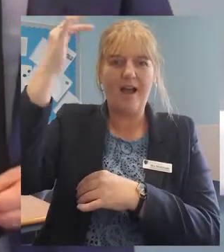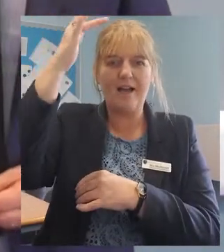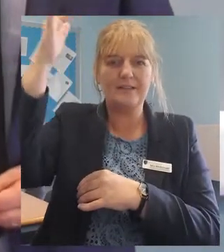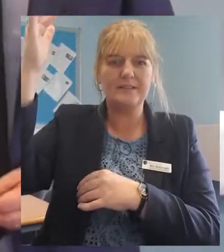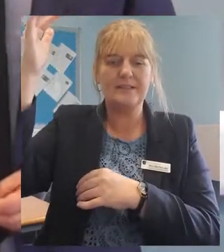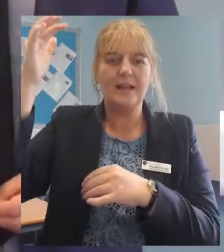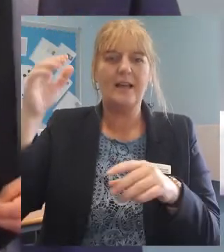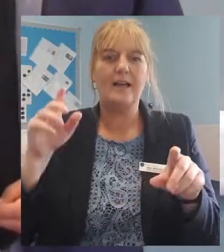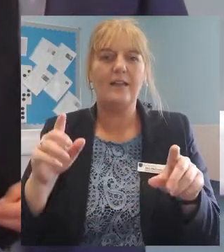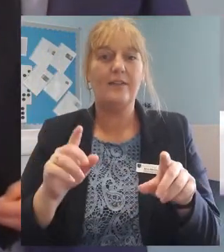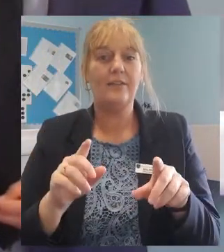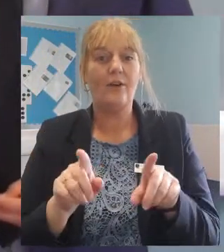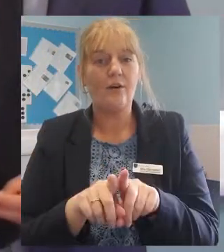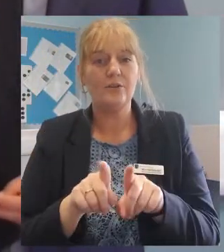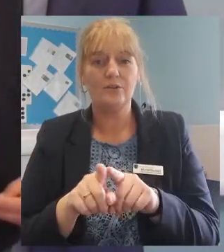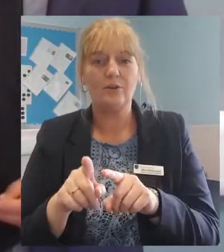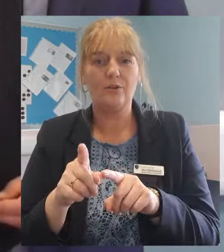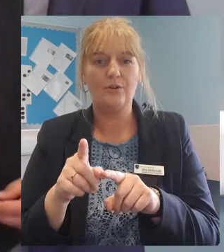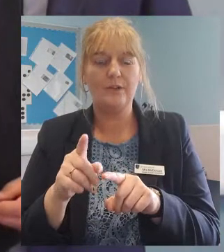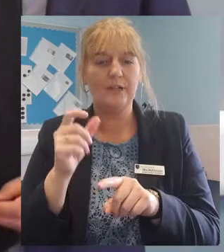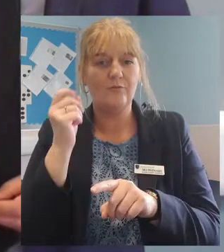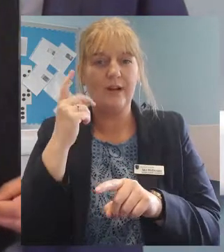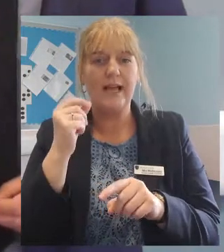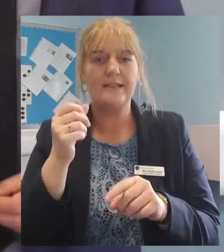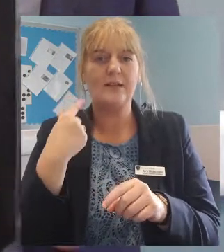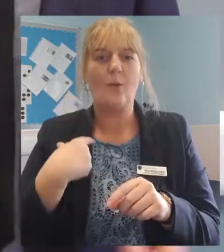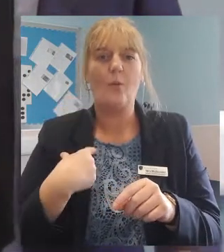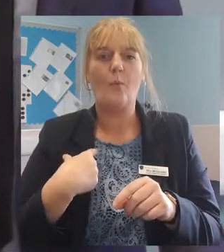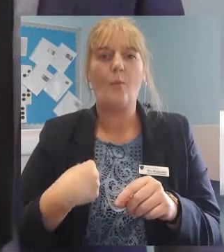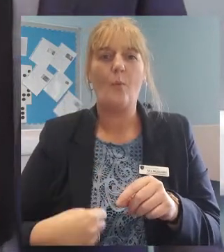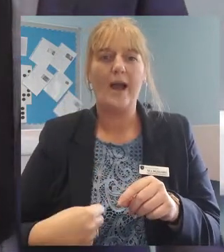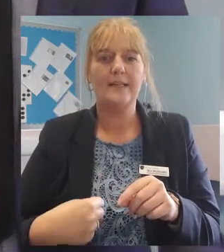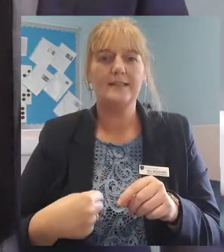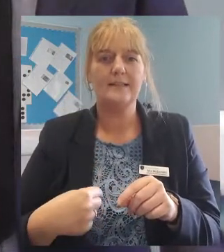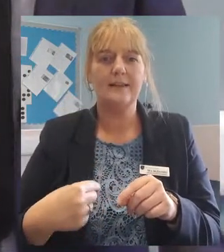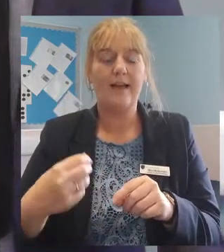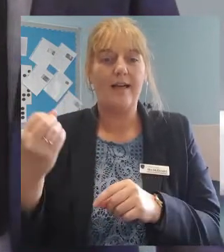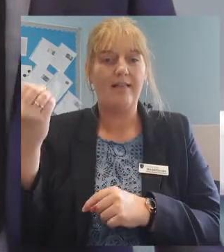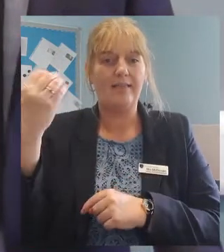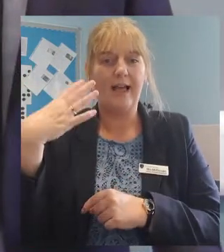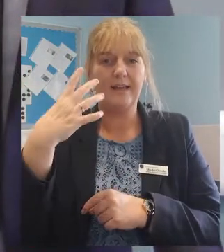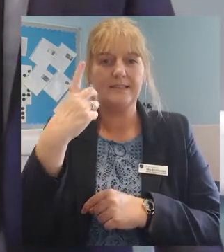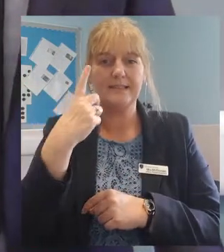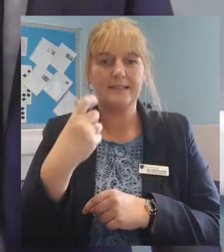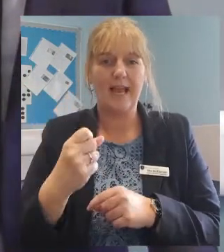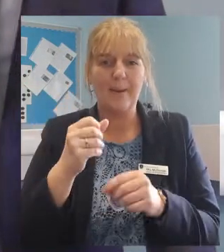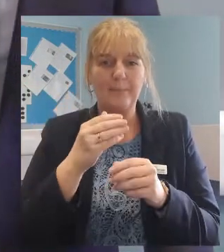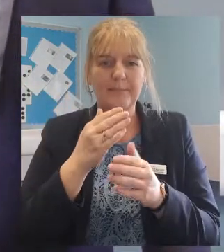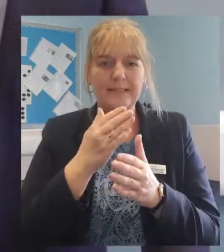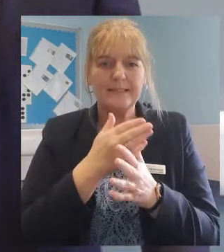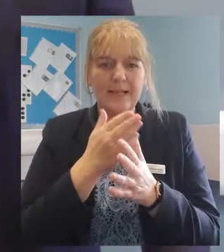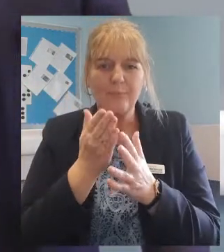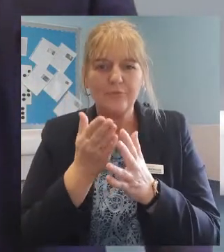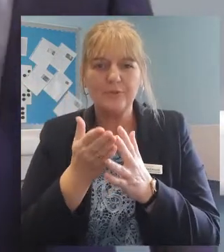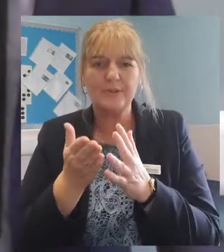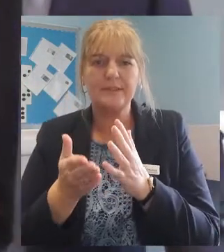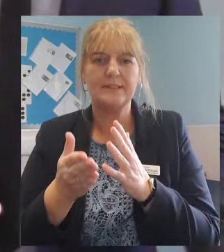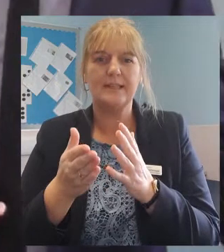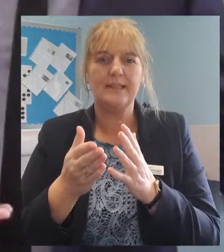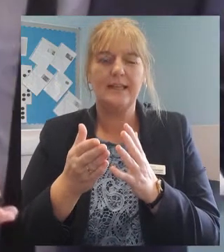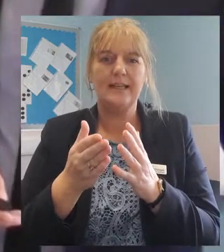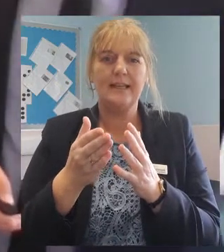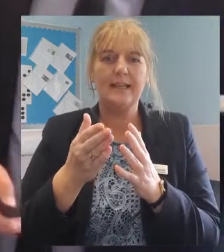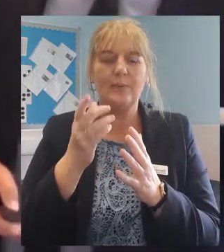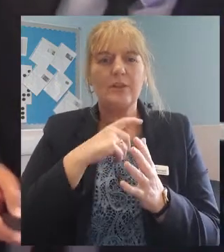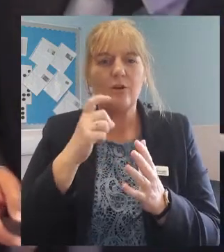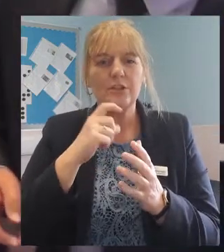And he also discovered how white light can be divided into the colors of the spectrum as seen in a rainbow, hence the